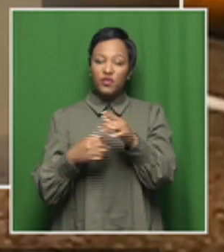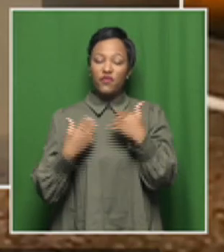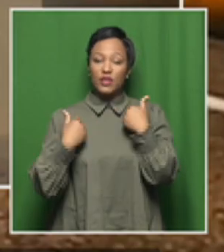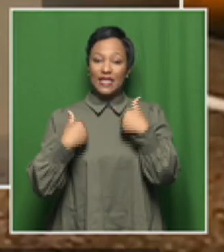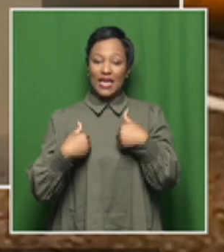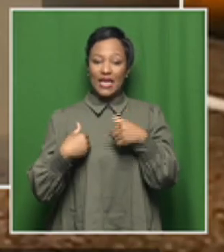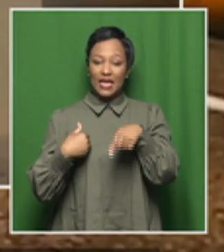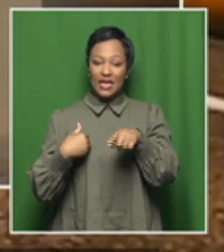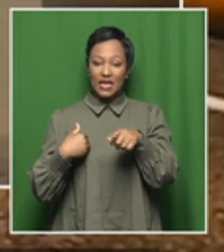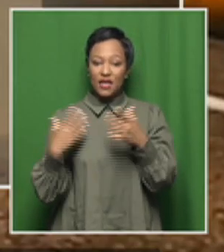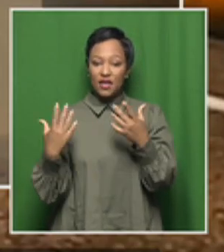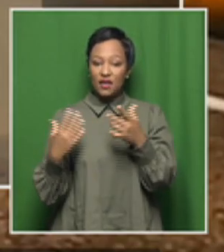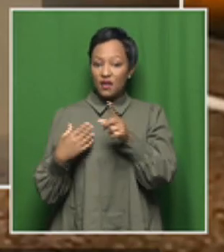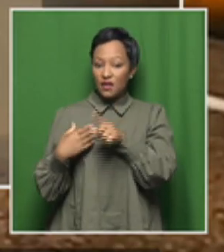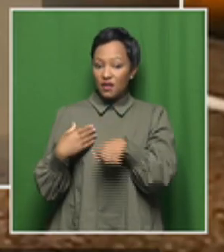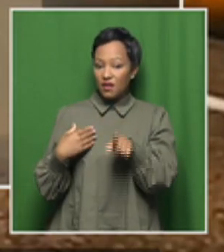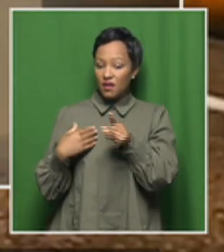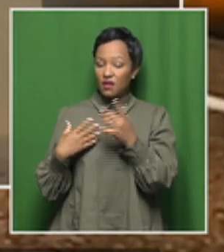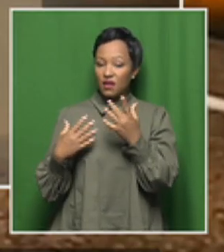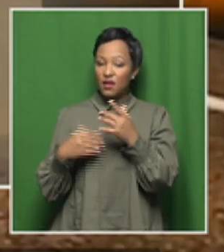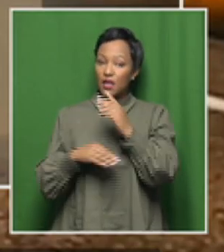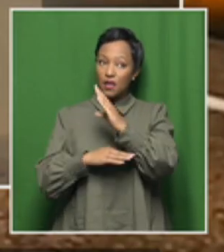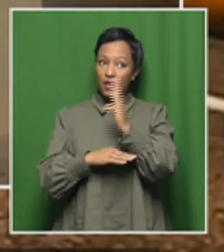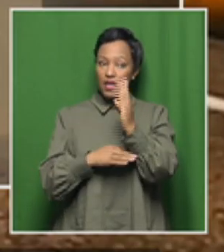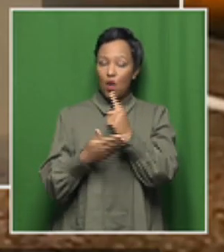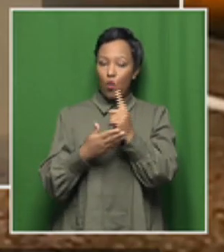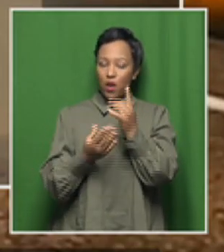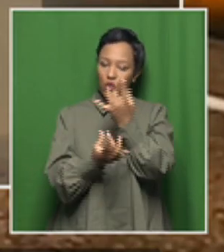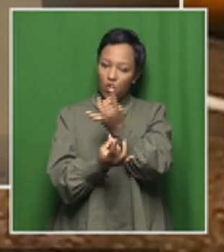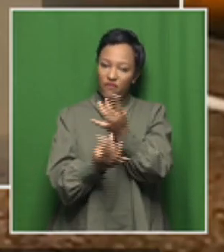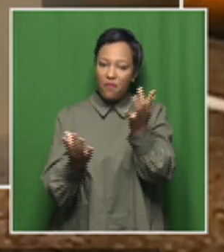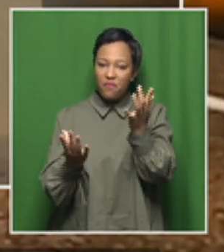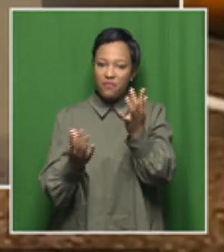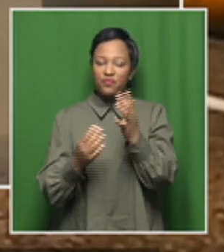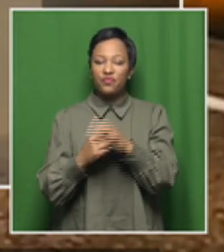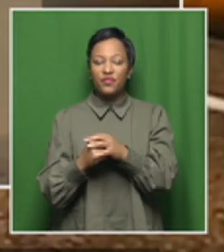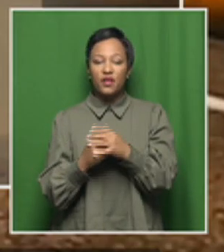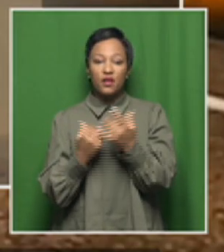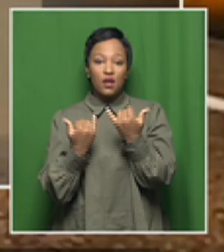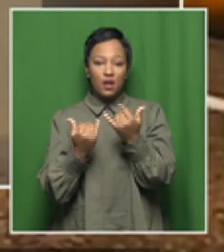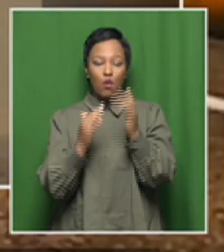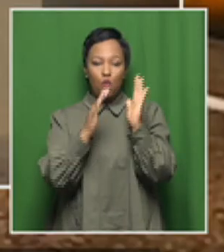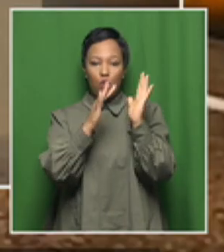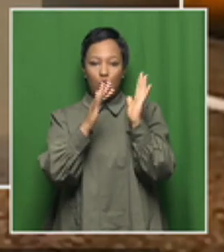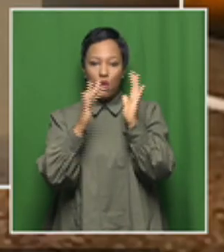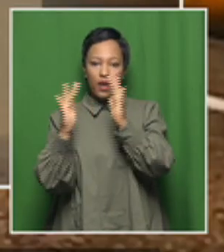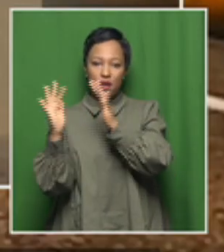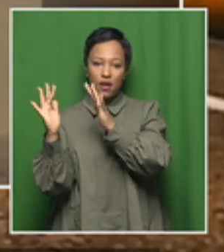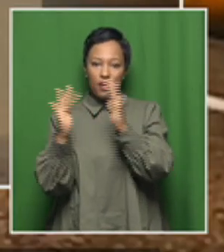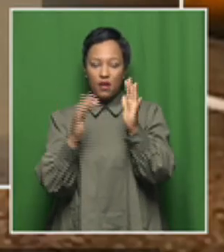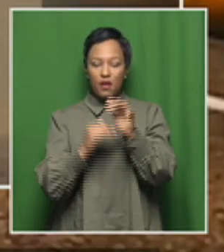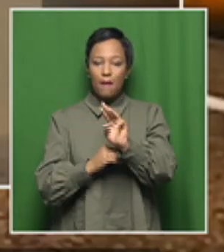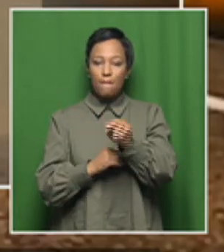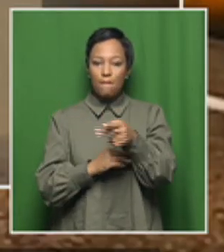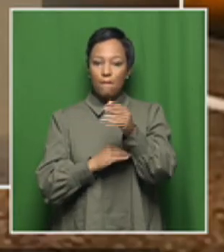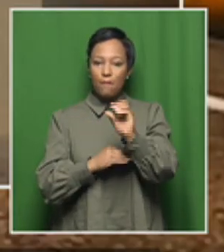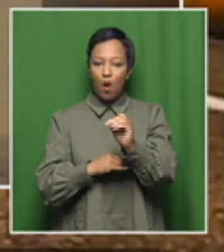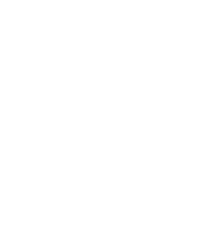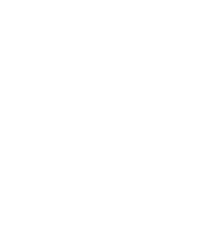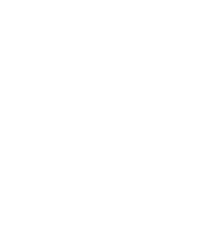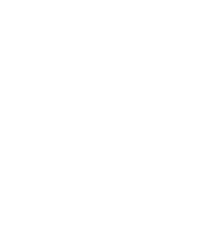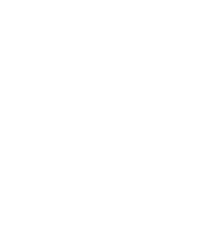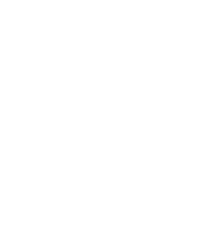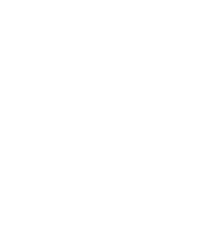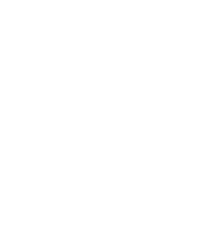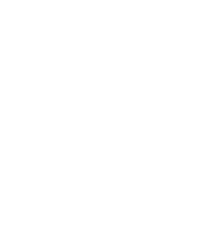So you'll get all of that here during the week on Morning Live. All right, a bit more on the weather. Let's get the very latest. Mpos, yeah, good morning.